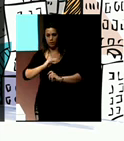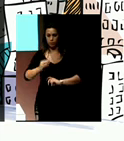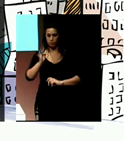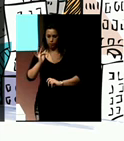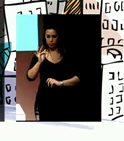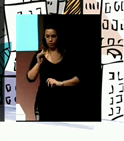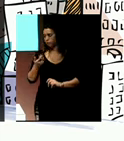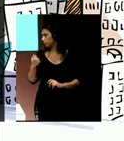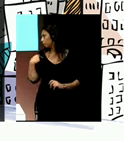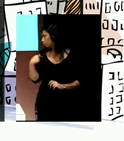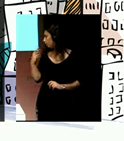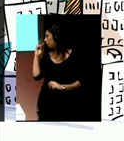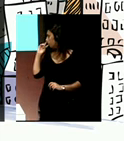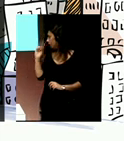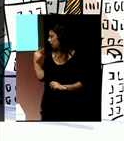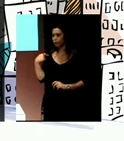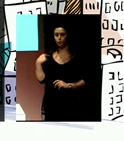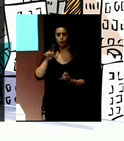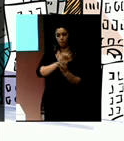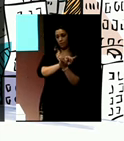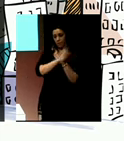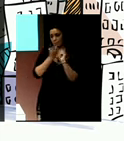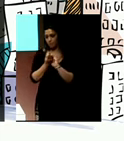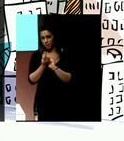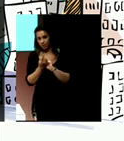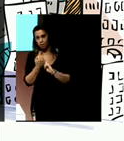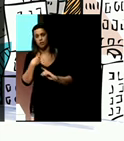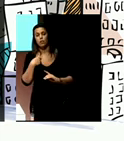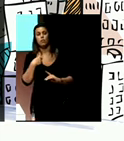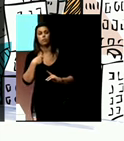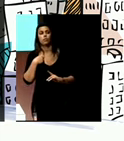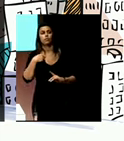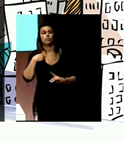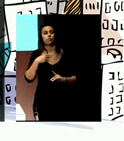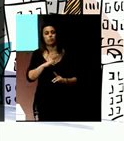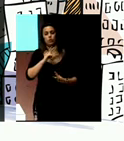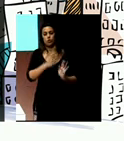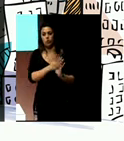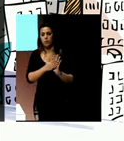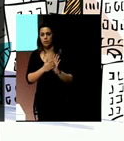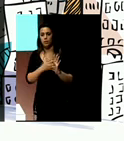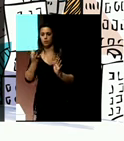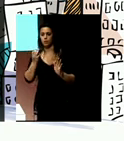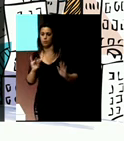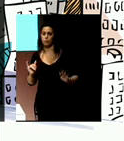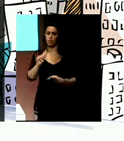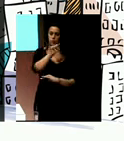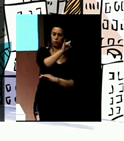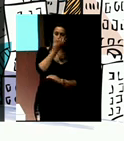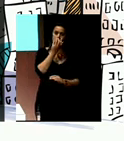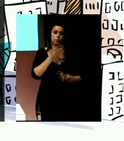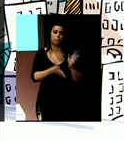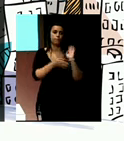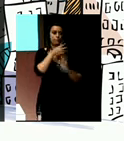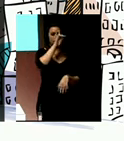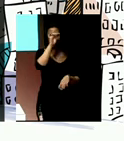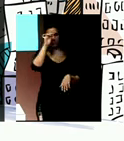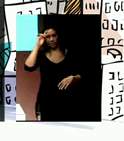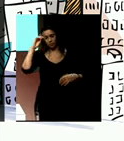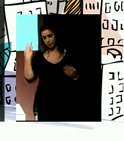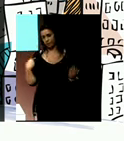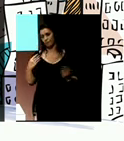enriching experience for the debate. As you can see, I'm not anymore Juan Luis Quincoses. I'm